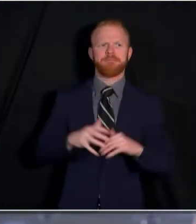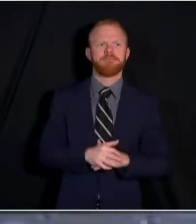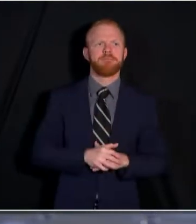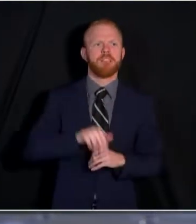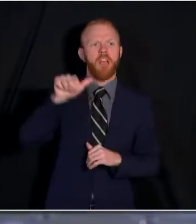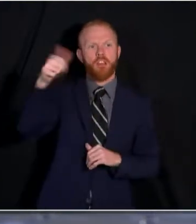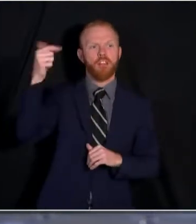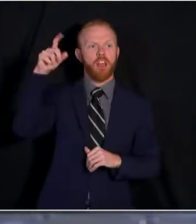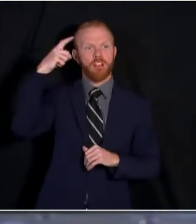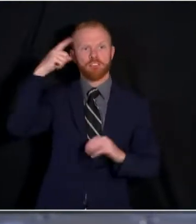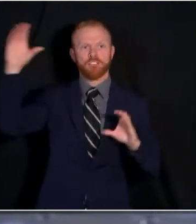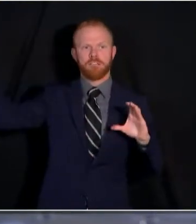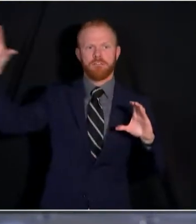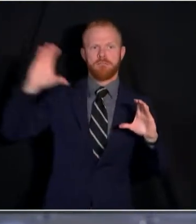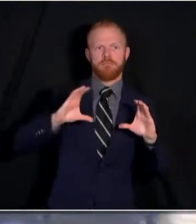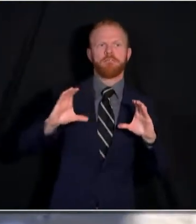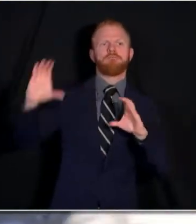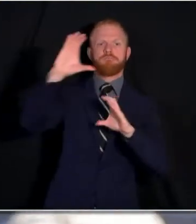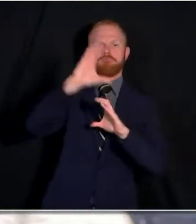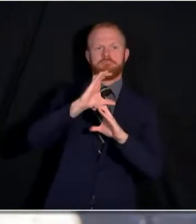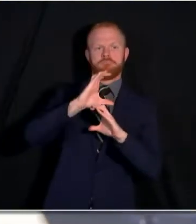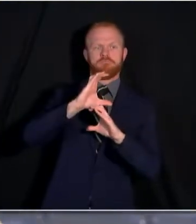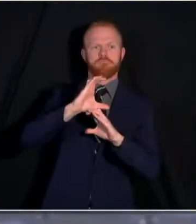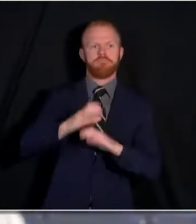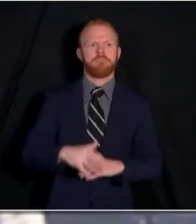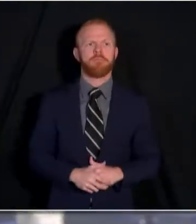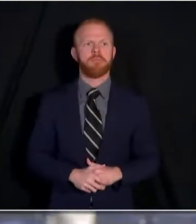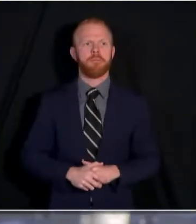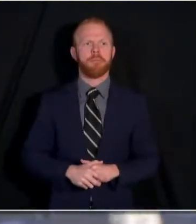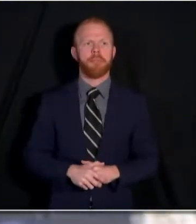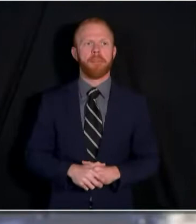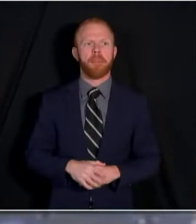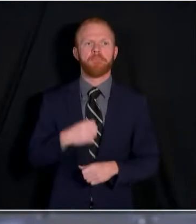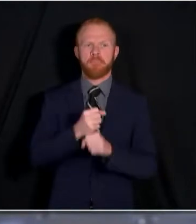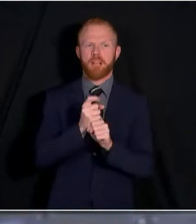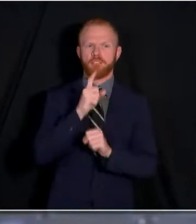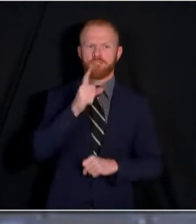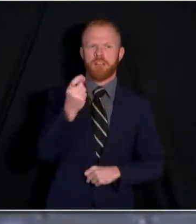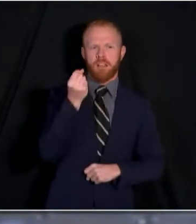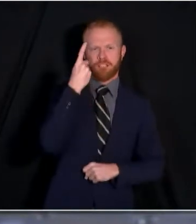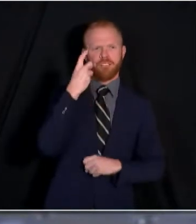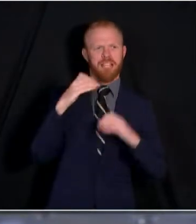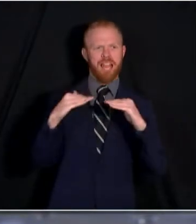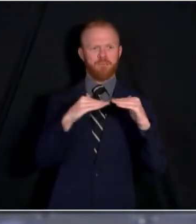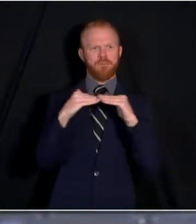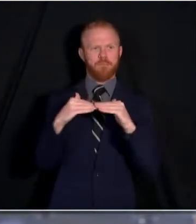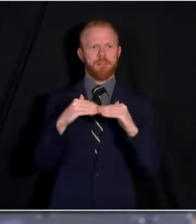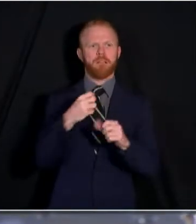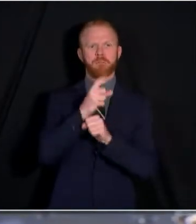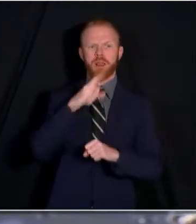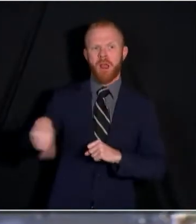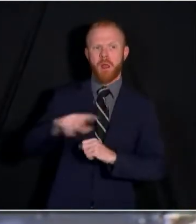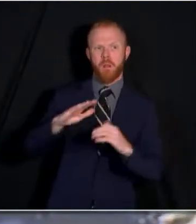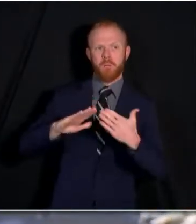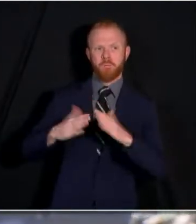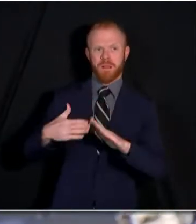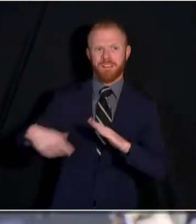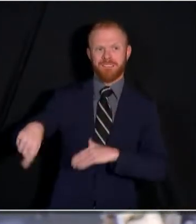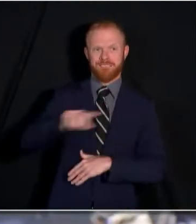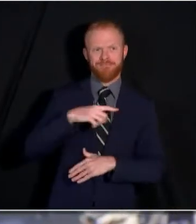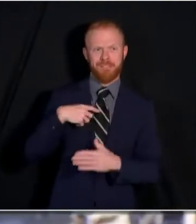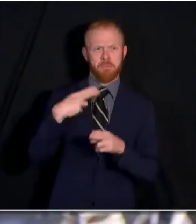make. It is about equity, and we need to make sure that those communities, as Jimmy Gomez just mentioned a few moments ago, that